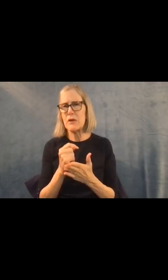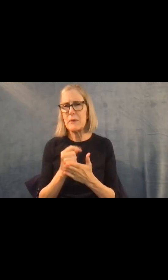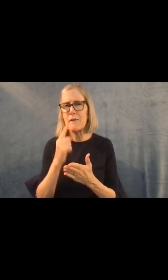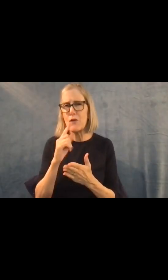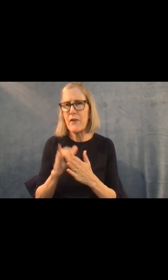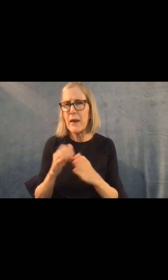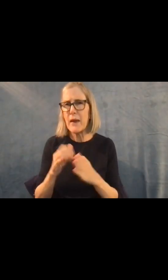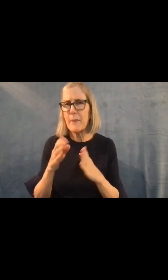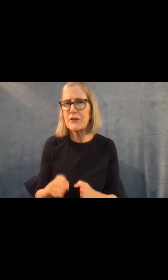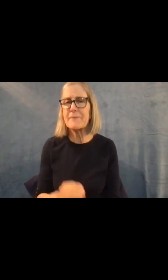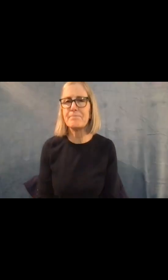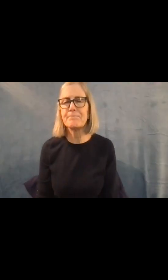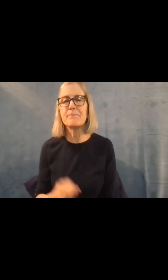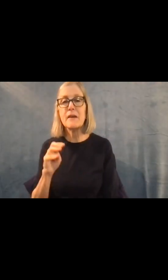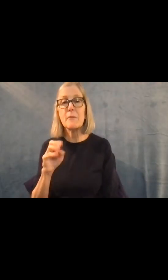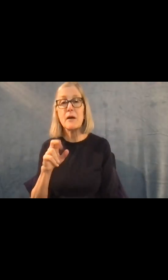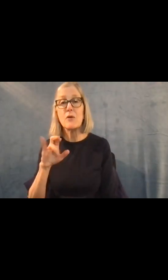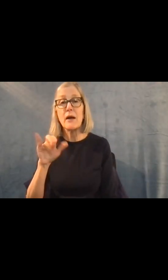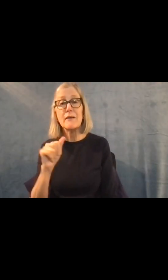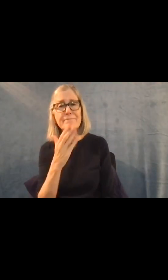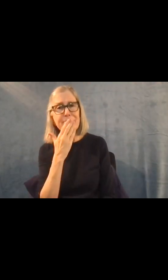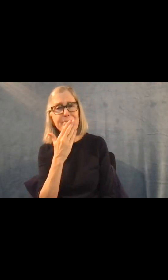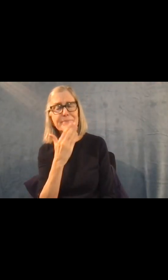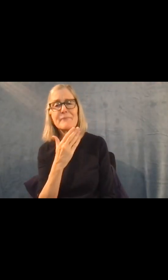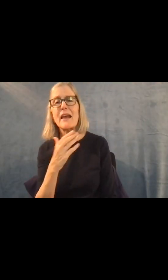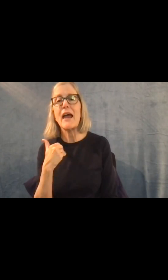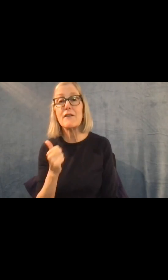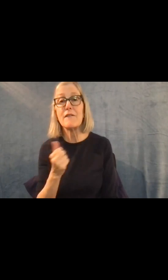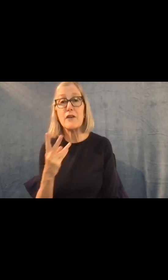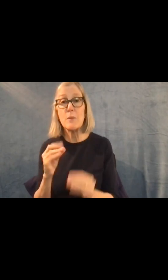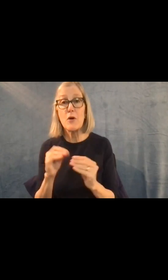Thank you, Victoria. A couple more questions coming in. I think